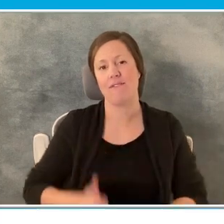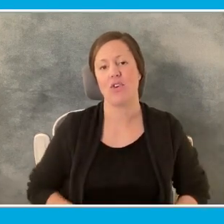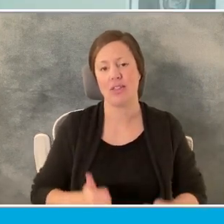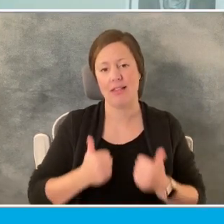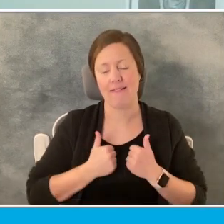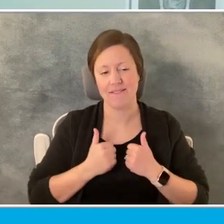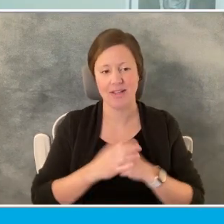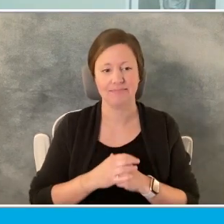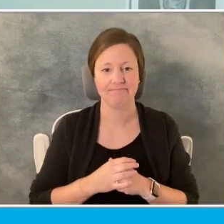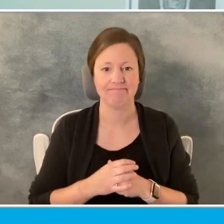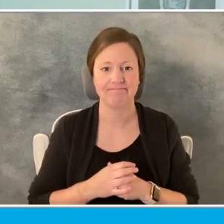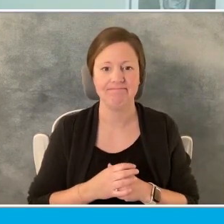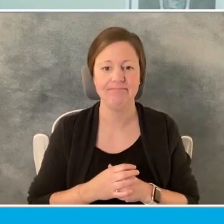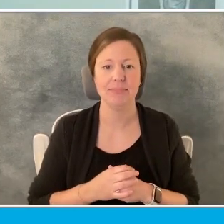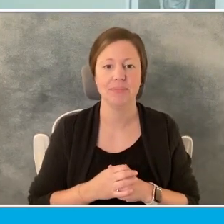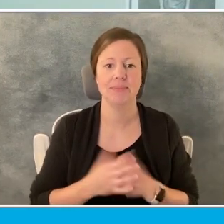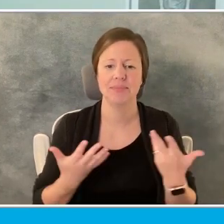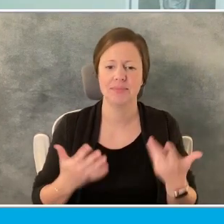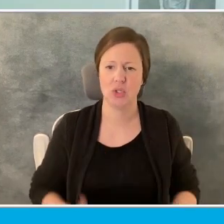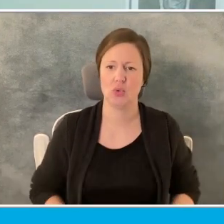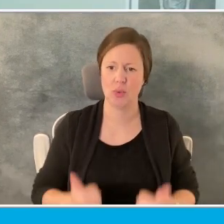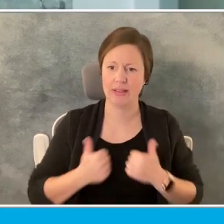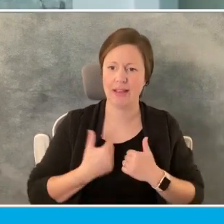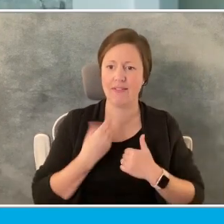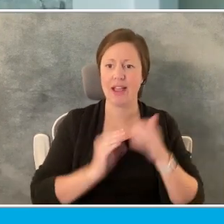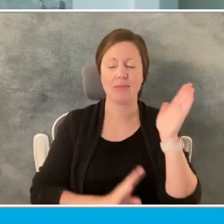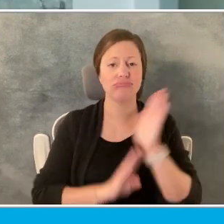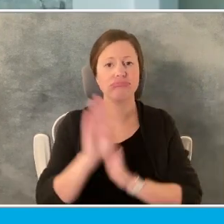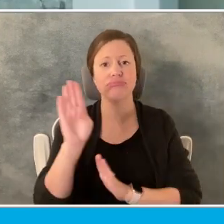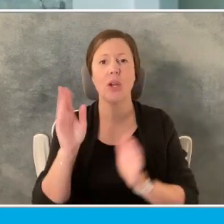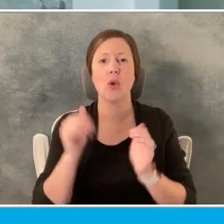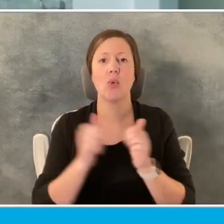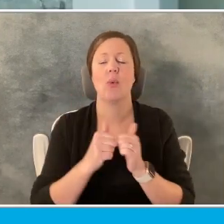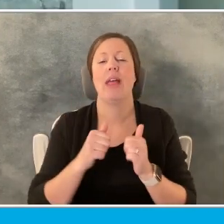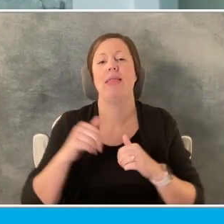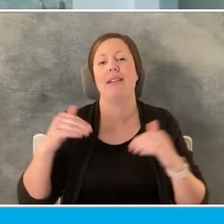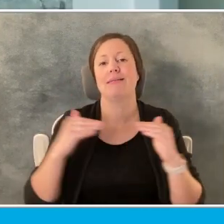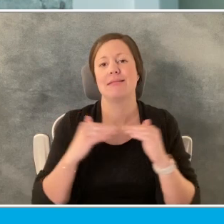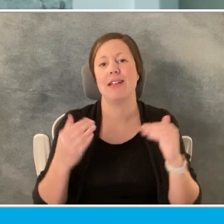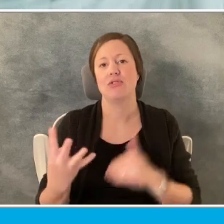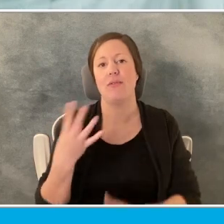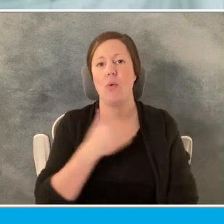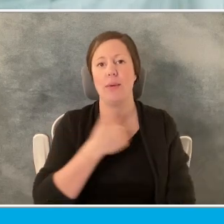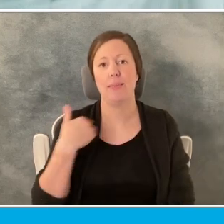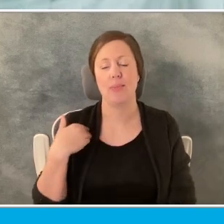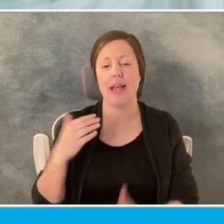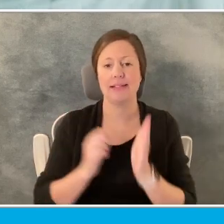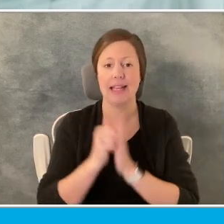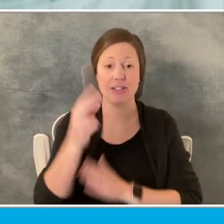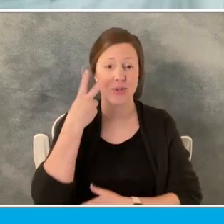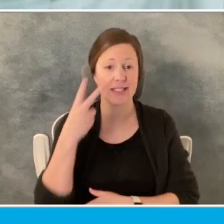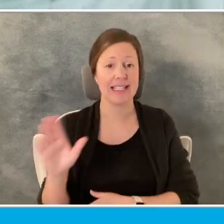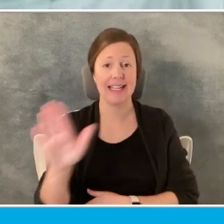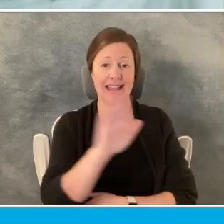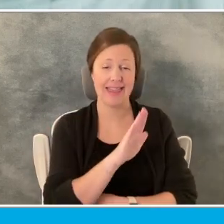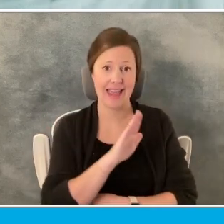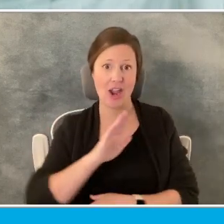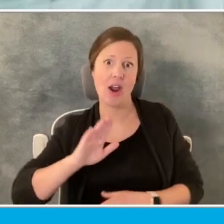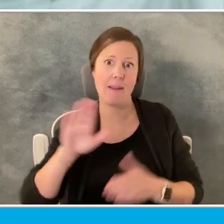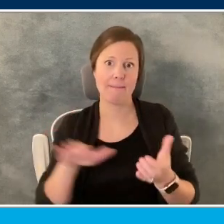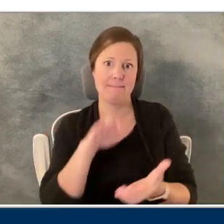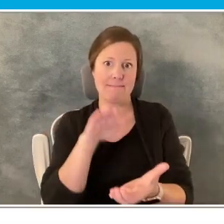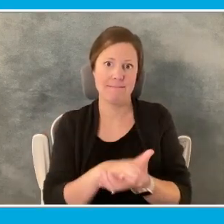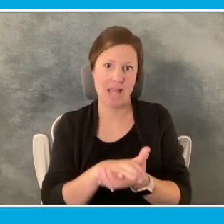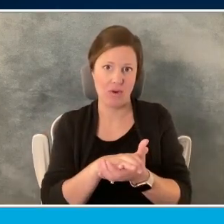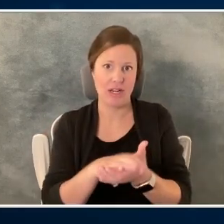Update, living and thriving with stage 4 breast cancer. See the vow renewal ceremony that made Jenny feel like royalty and